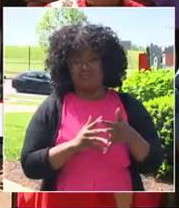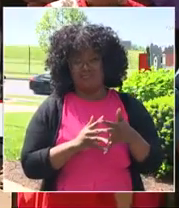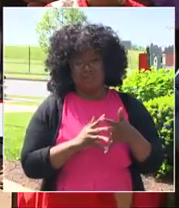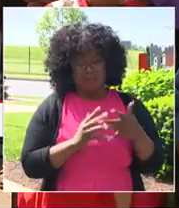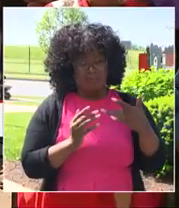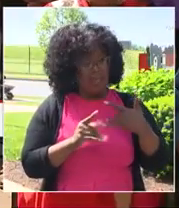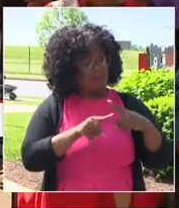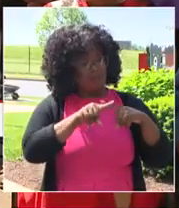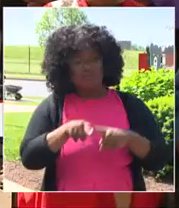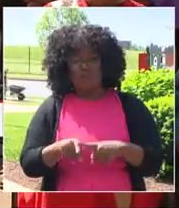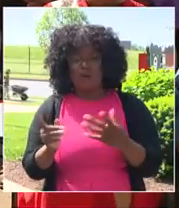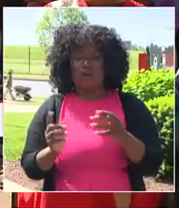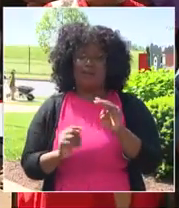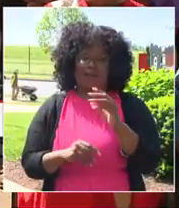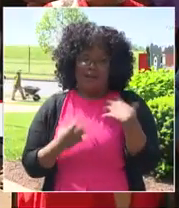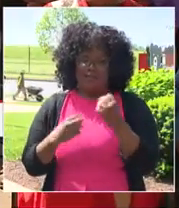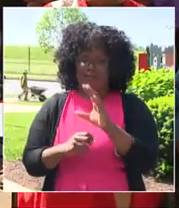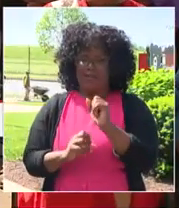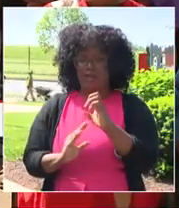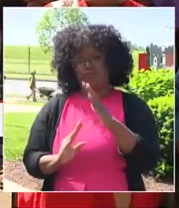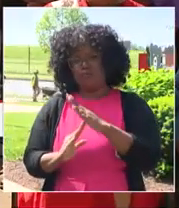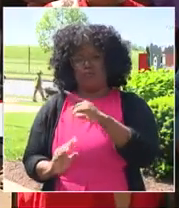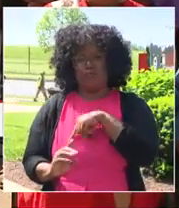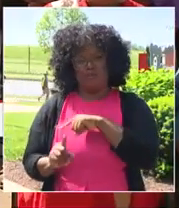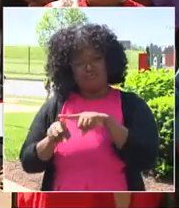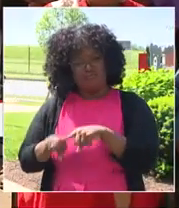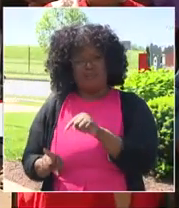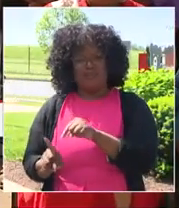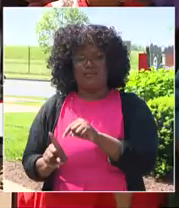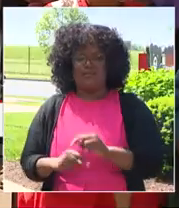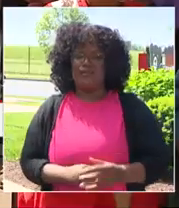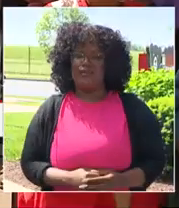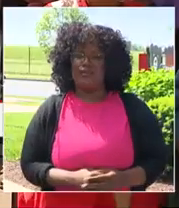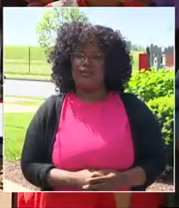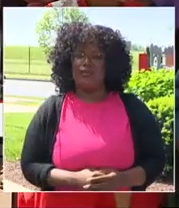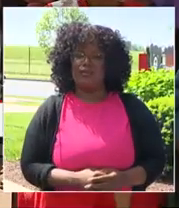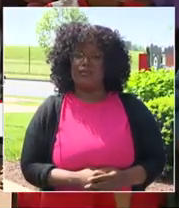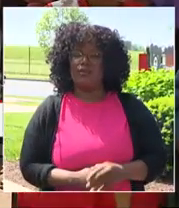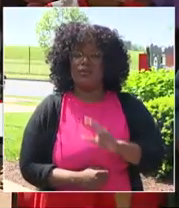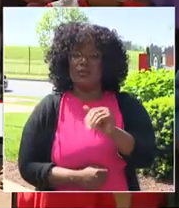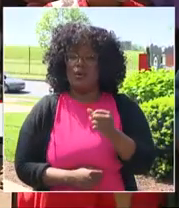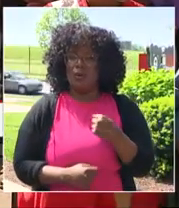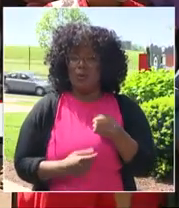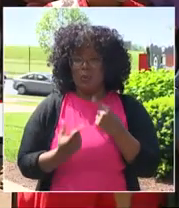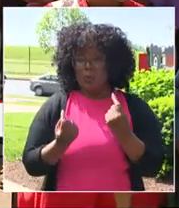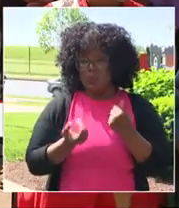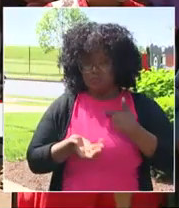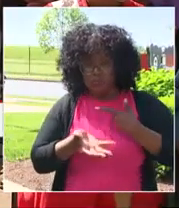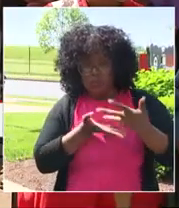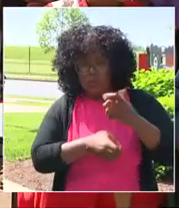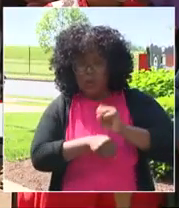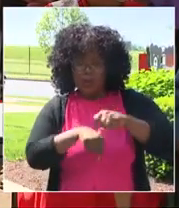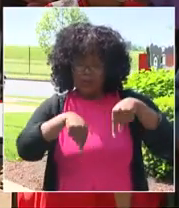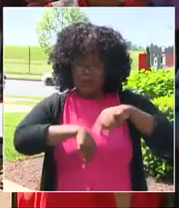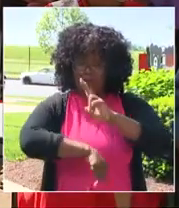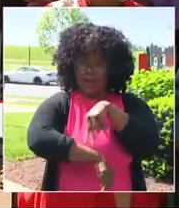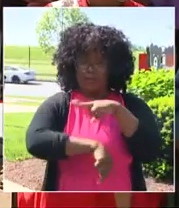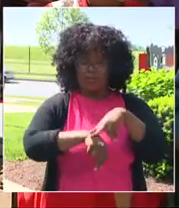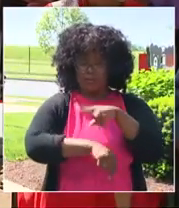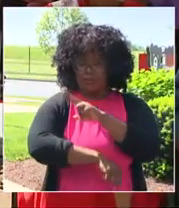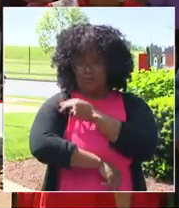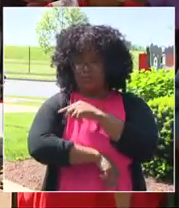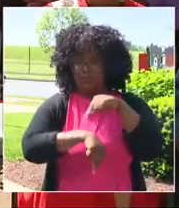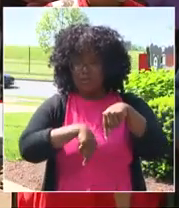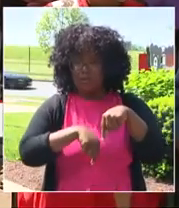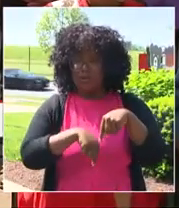for health care. I have been a children's hospital administrator for decades, and I